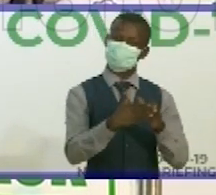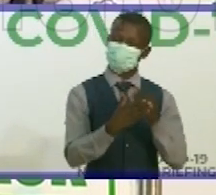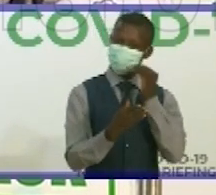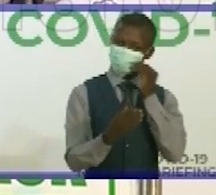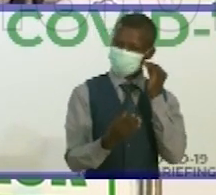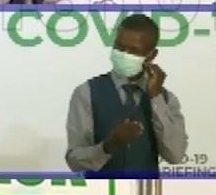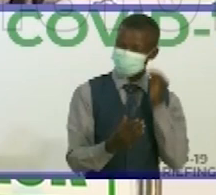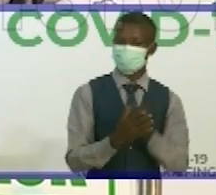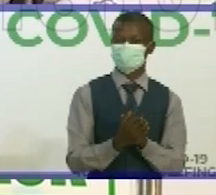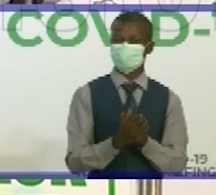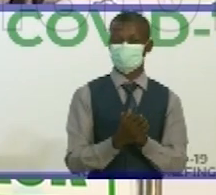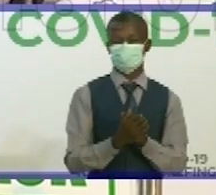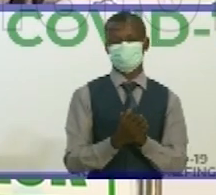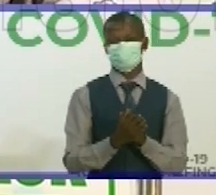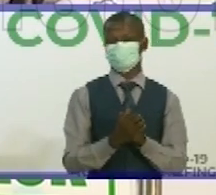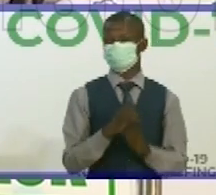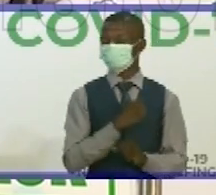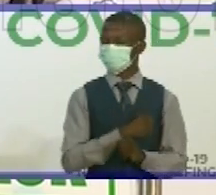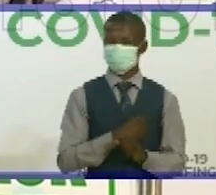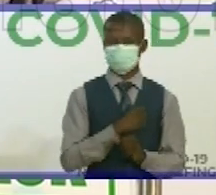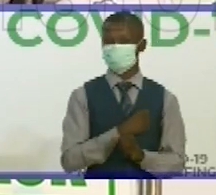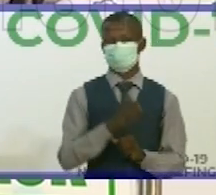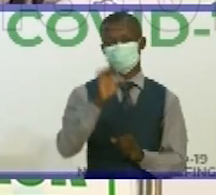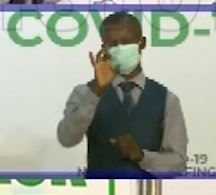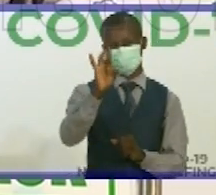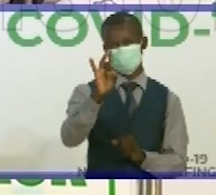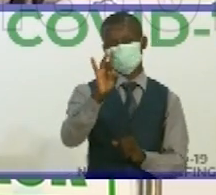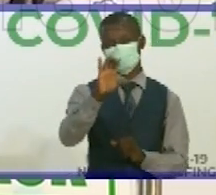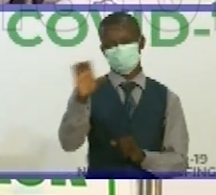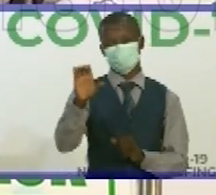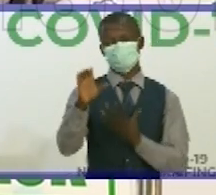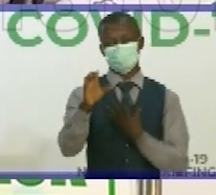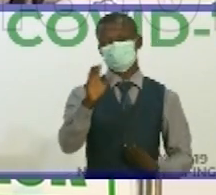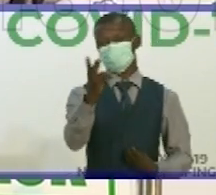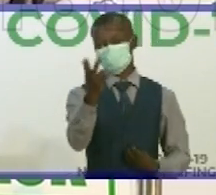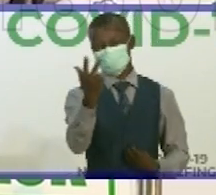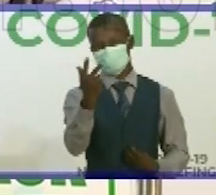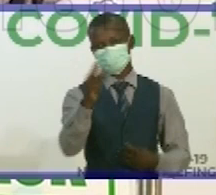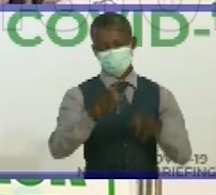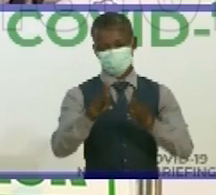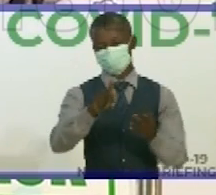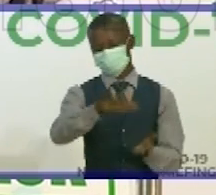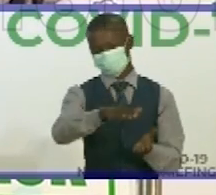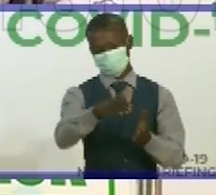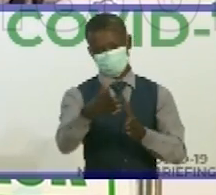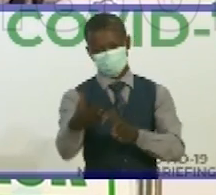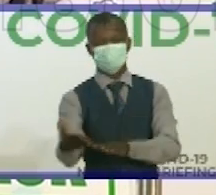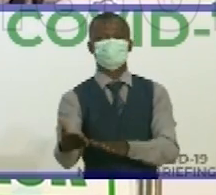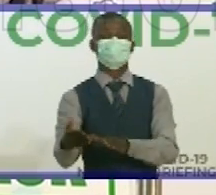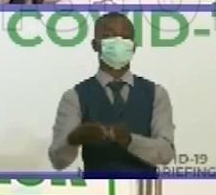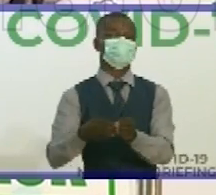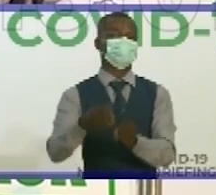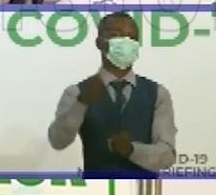We have regrettably recorded 813 fatalities, mostly with